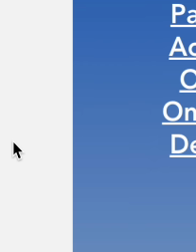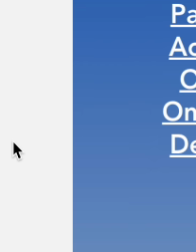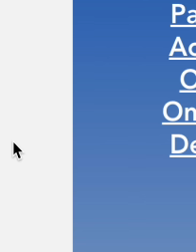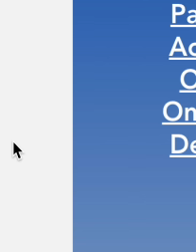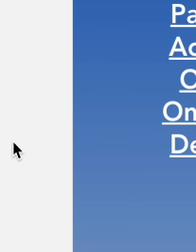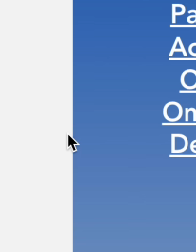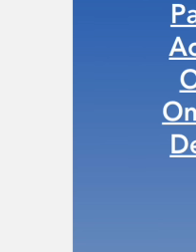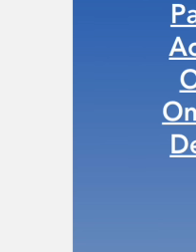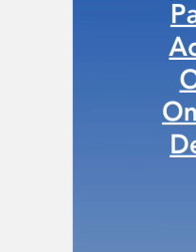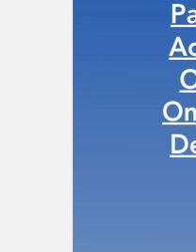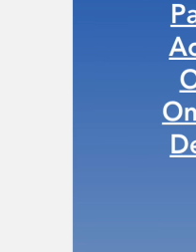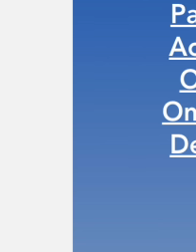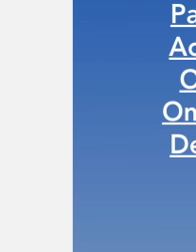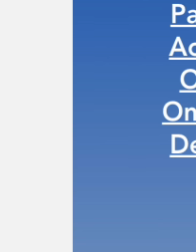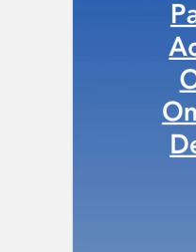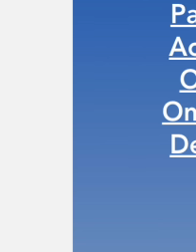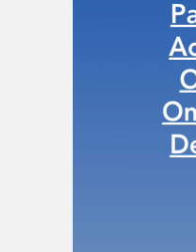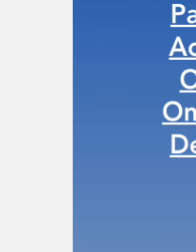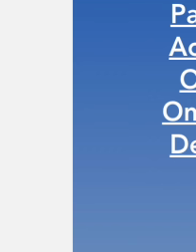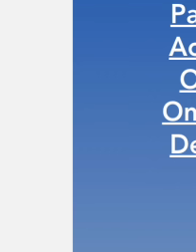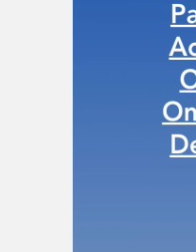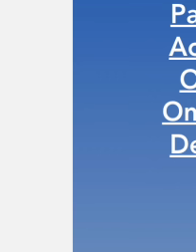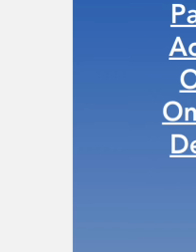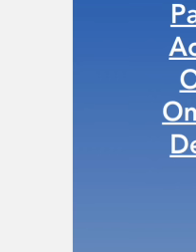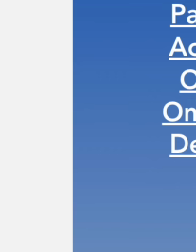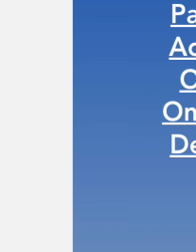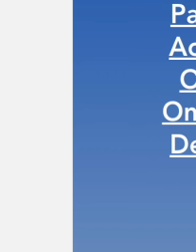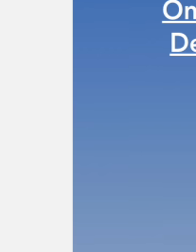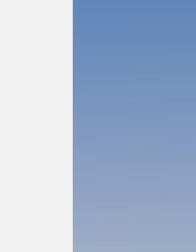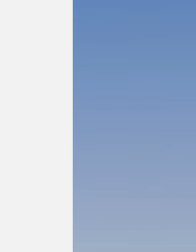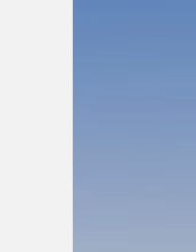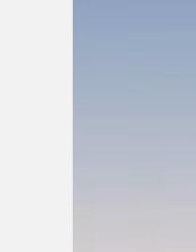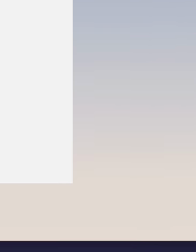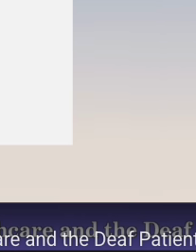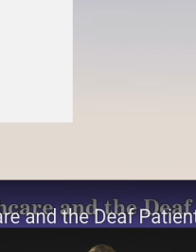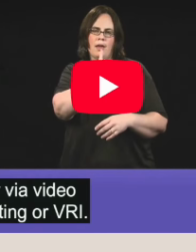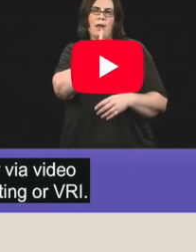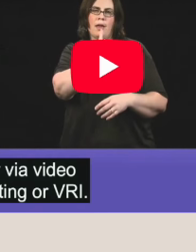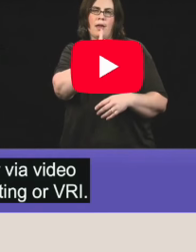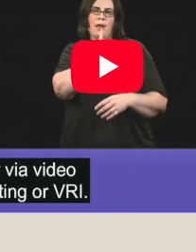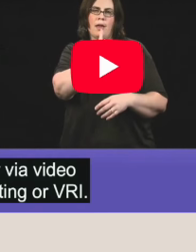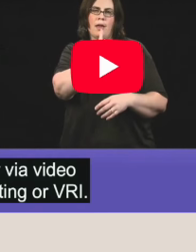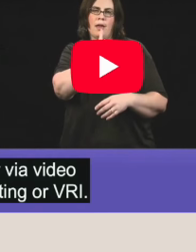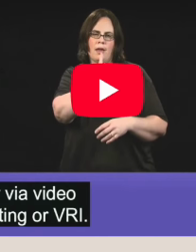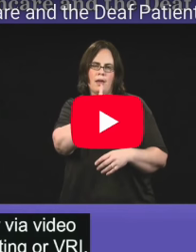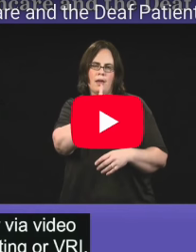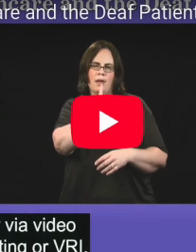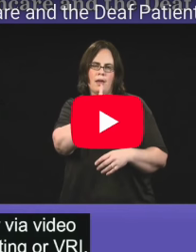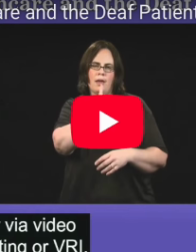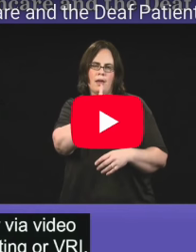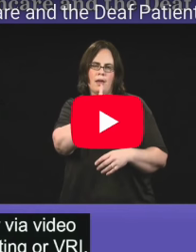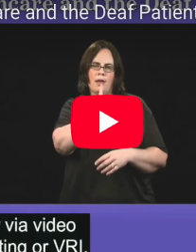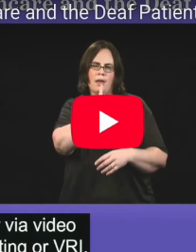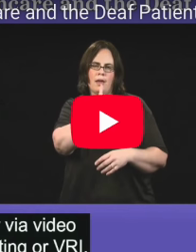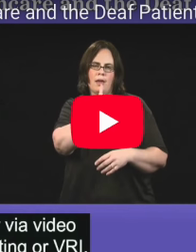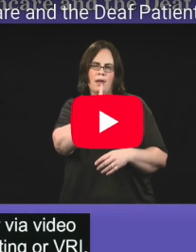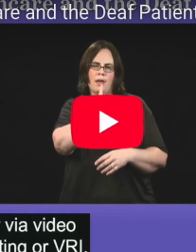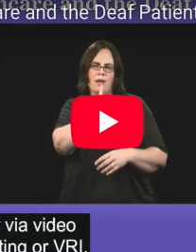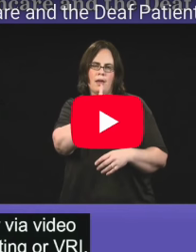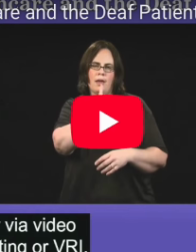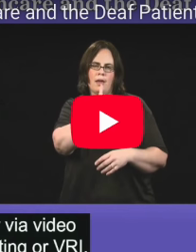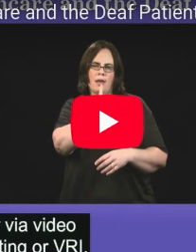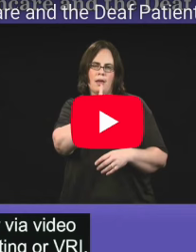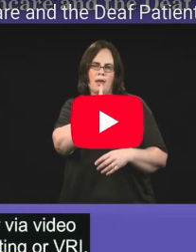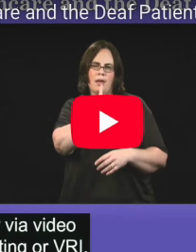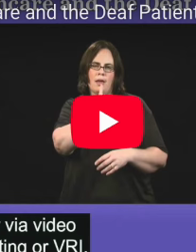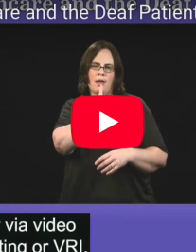patients in healthcare services. This is a scoping review. Moving down, we have two more YouTube